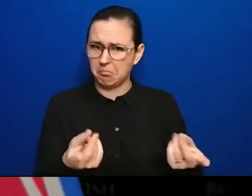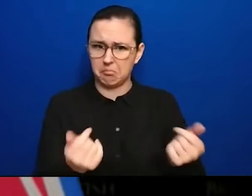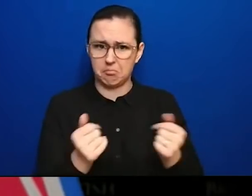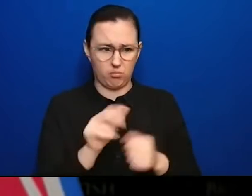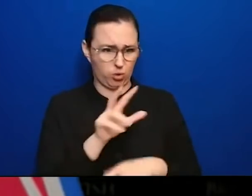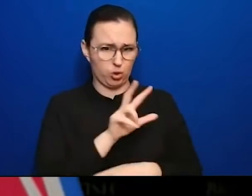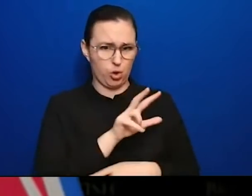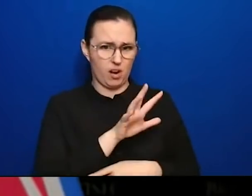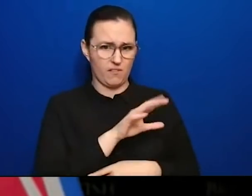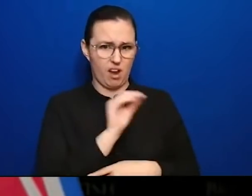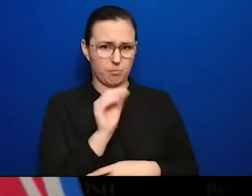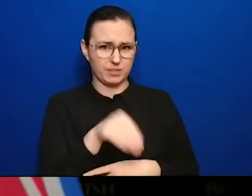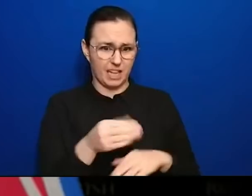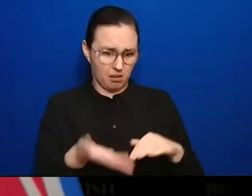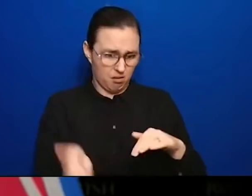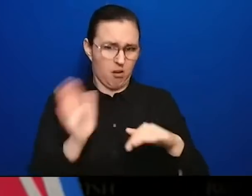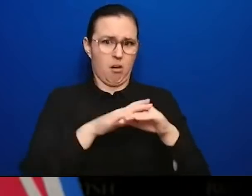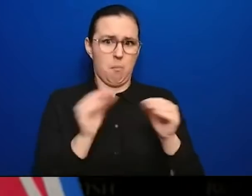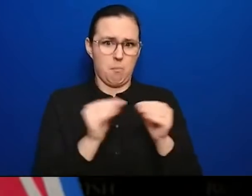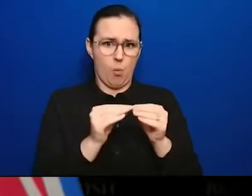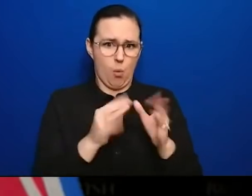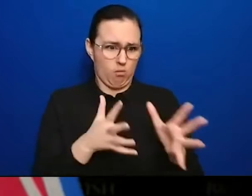of supply. But remember